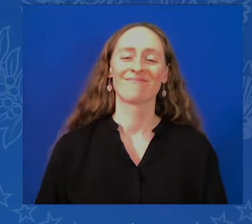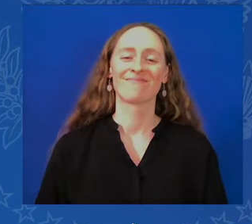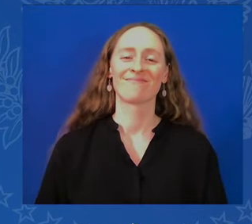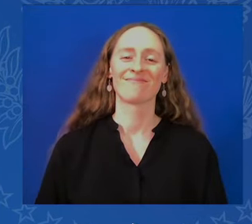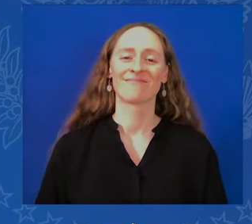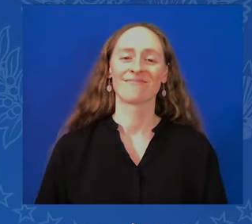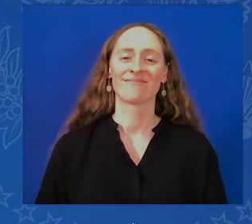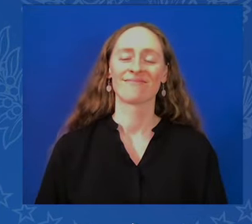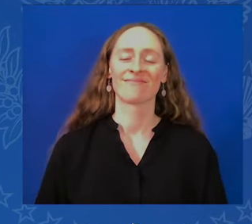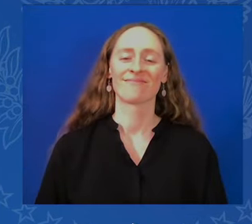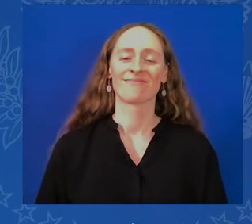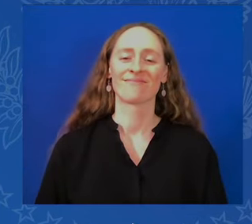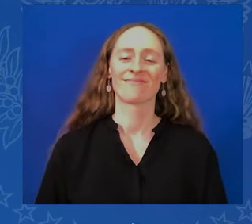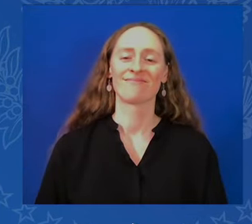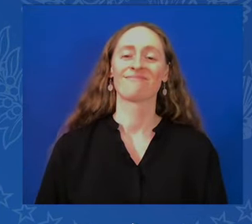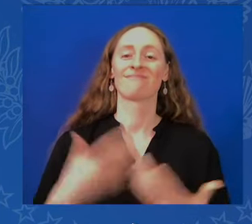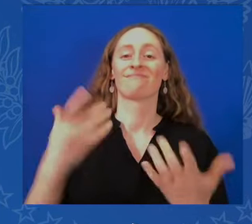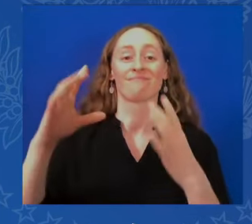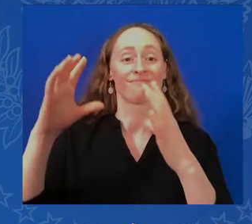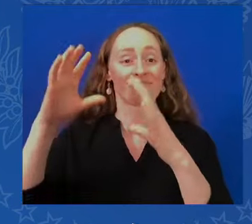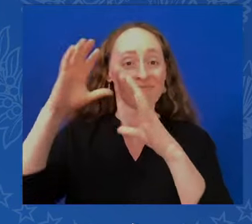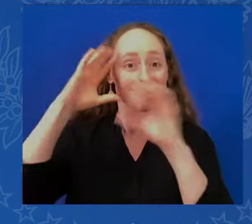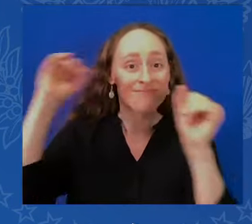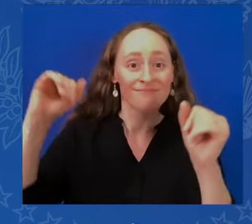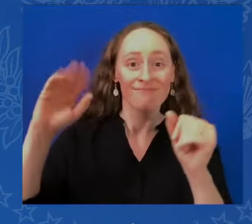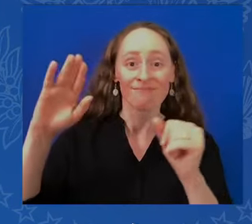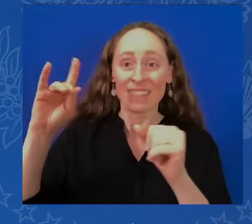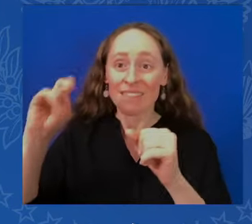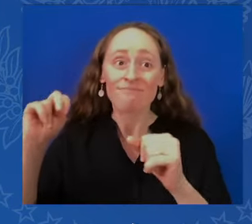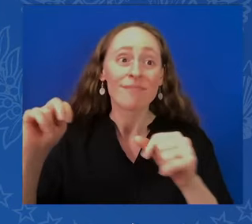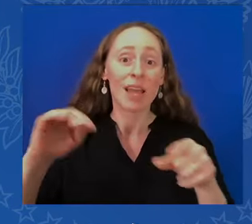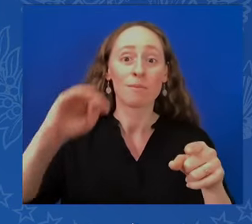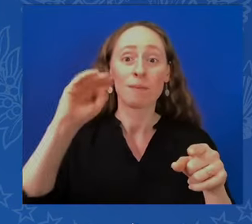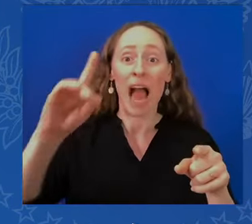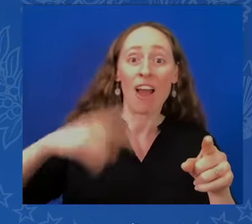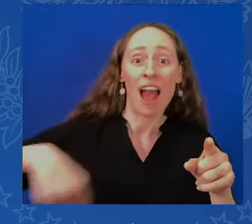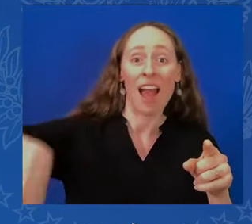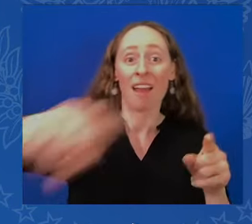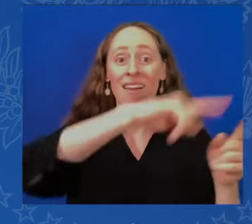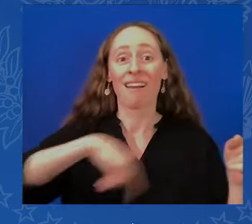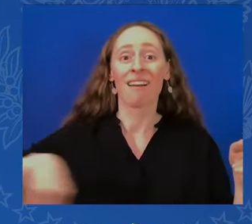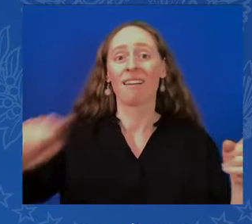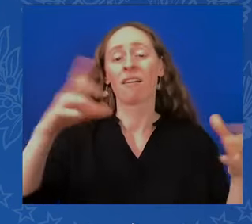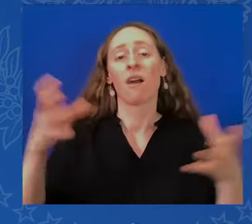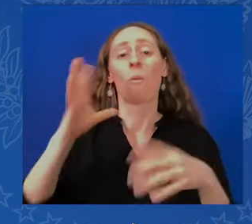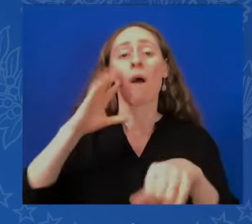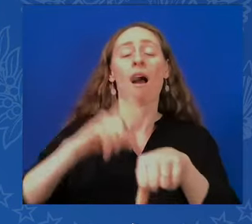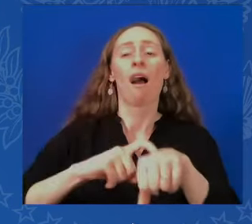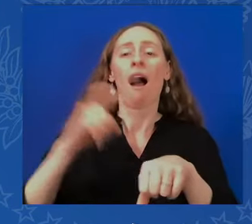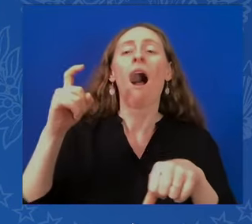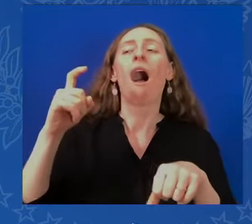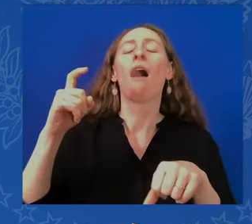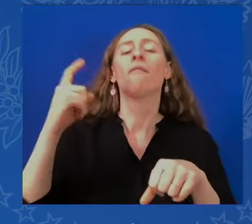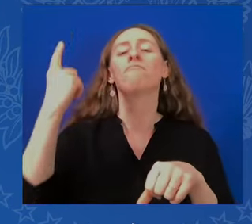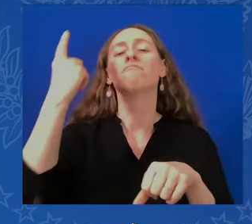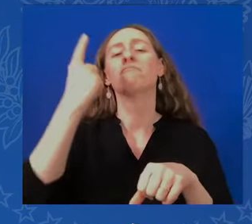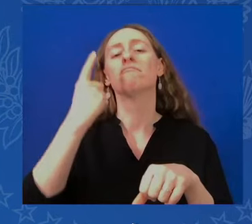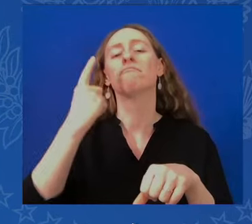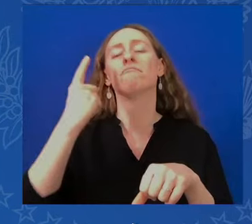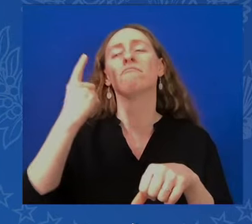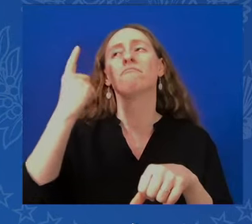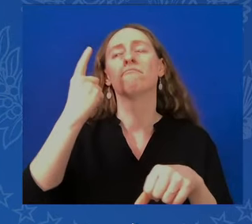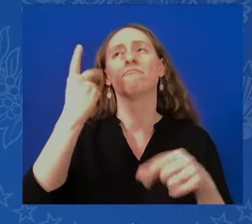next will look up, and once again, they will see the Francis Scott Key